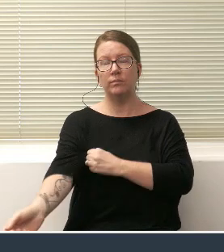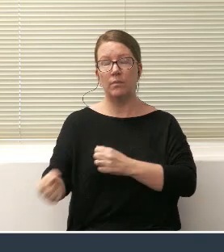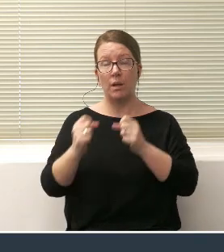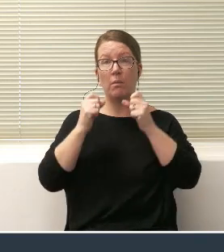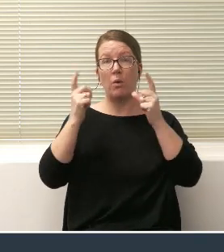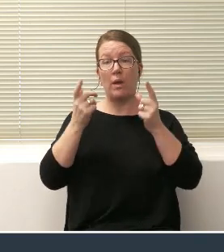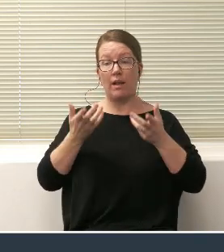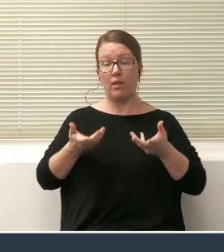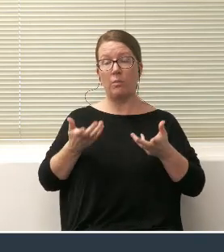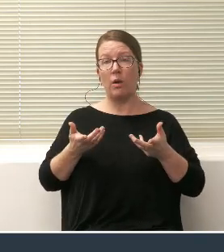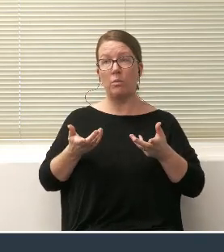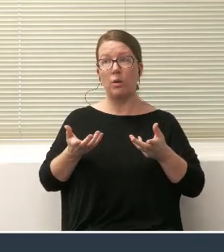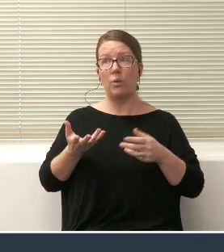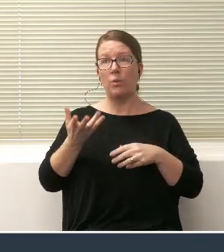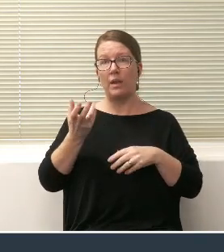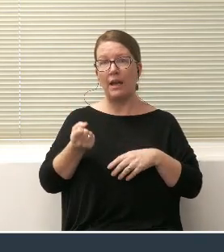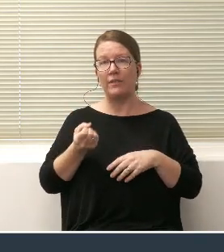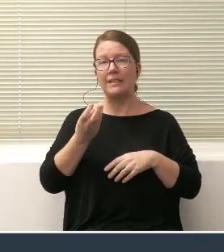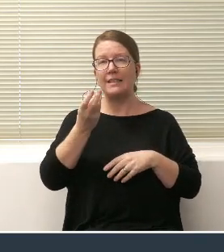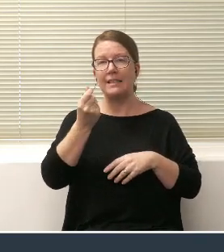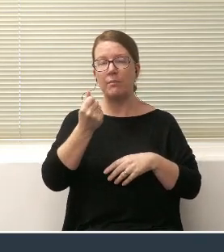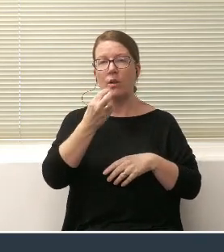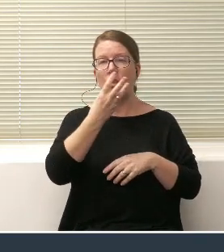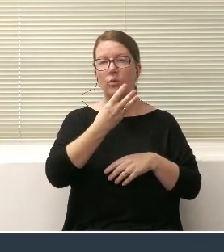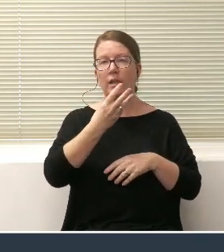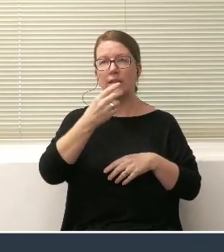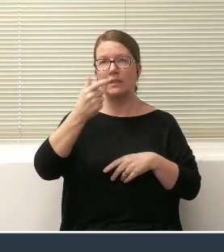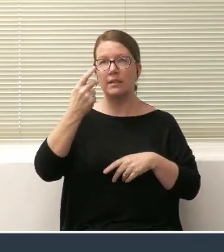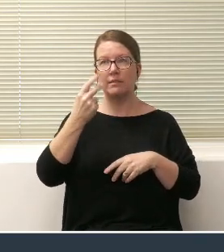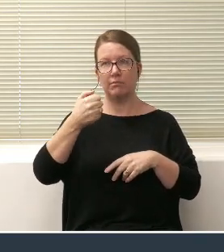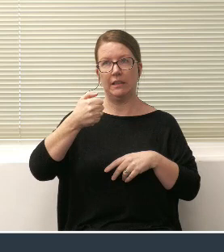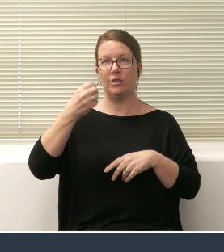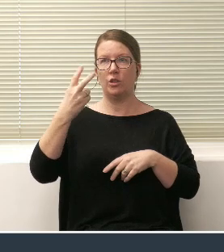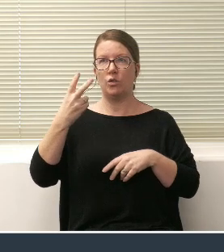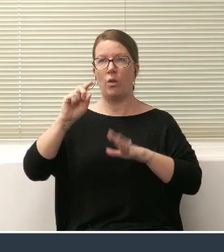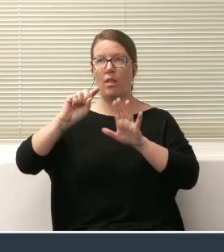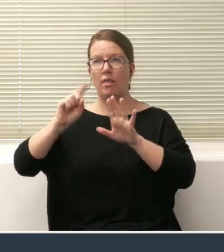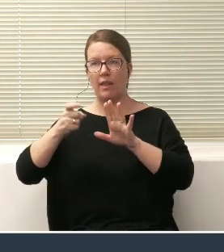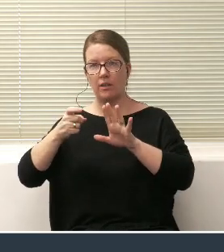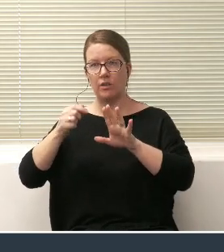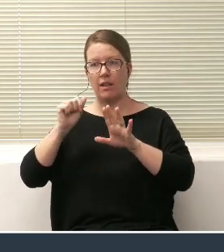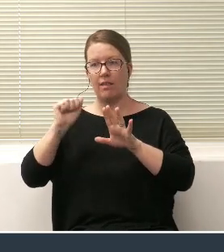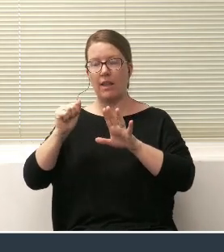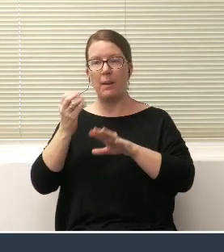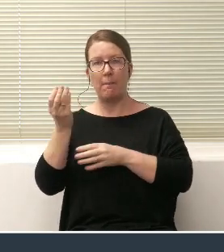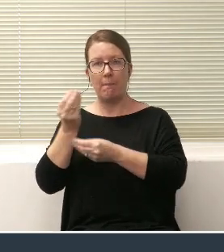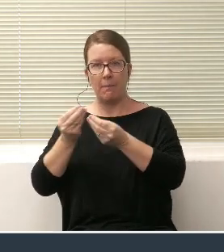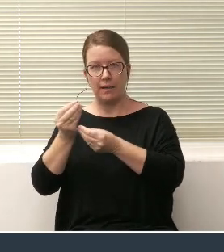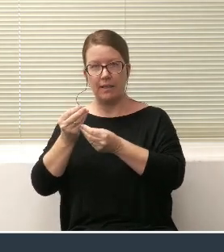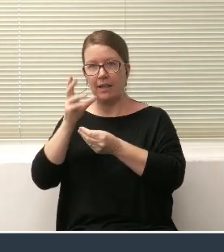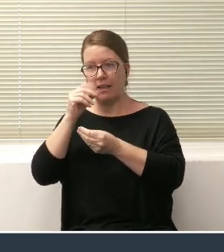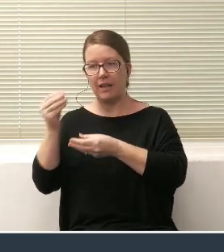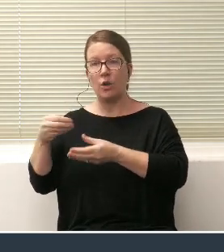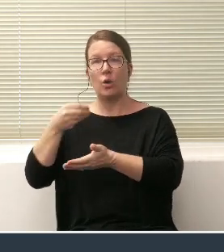currently we do have earmarked 362,000 of that resilient rate to go towards